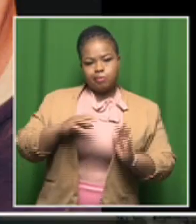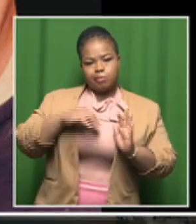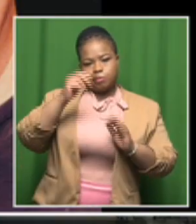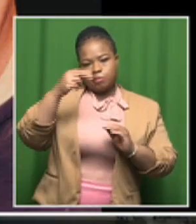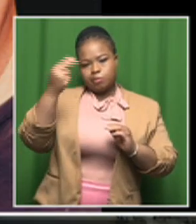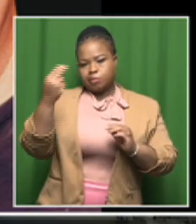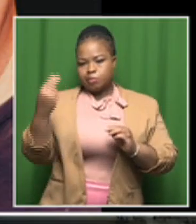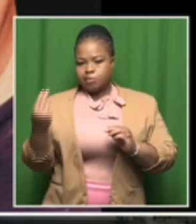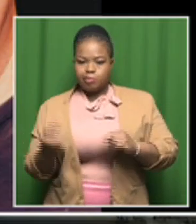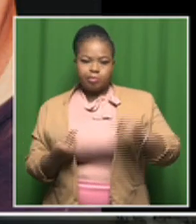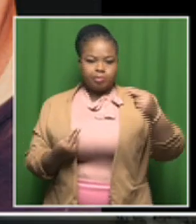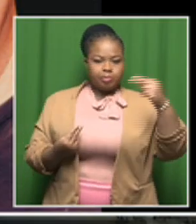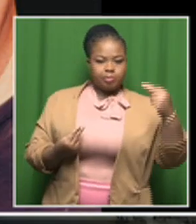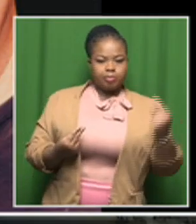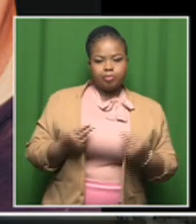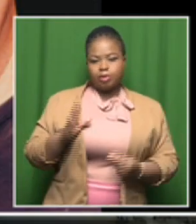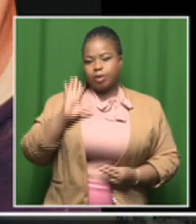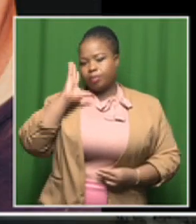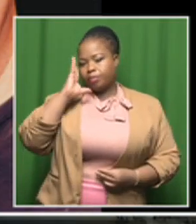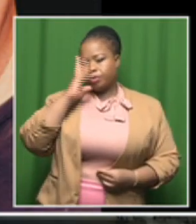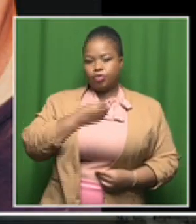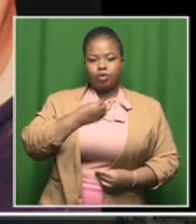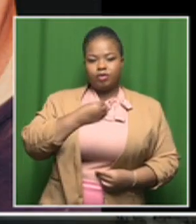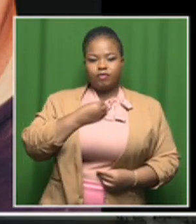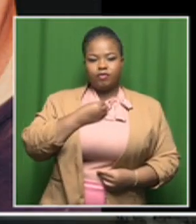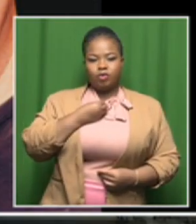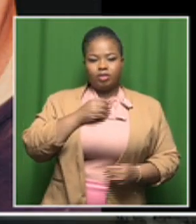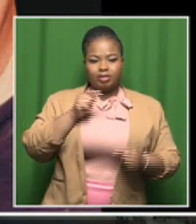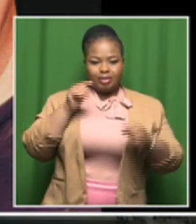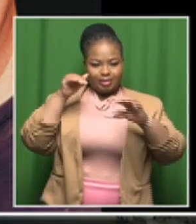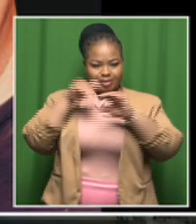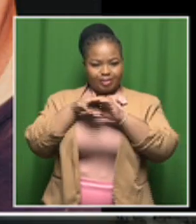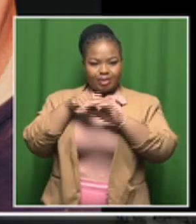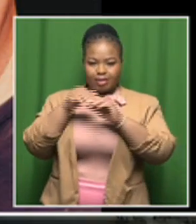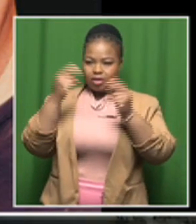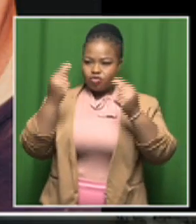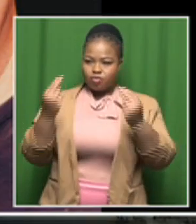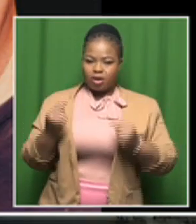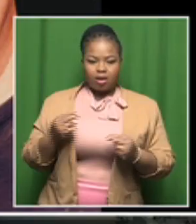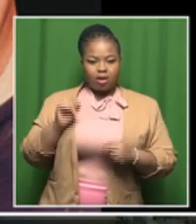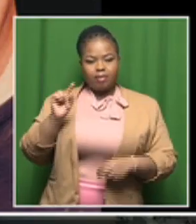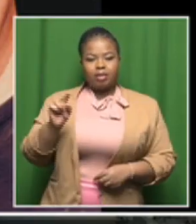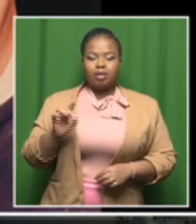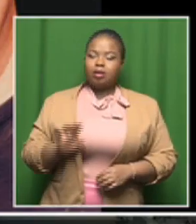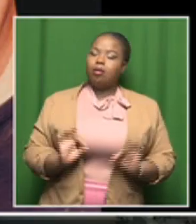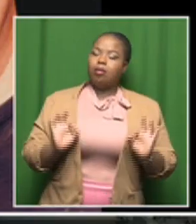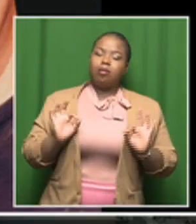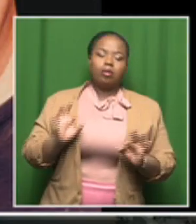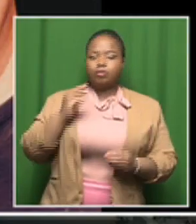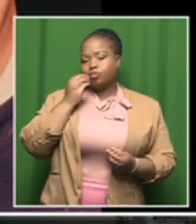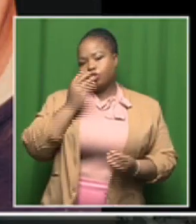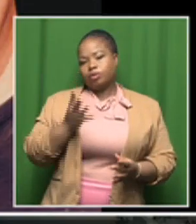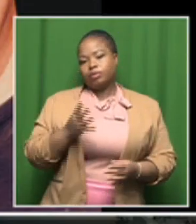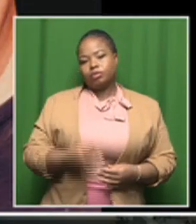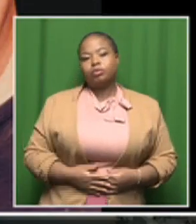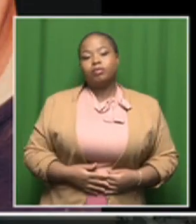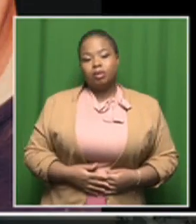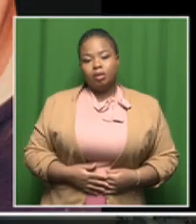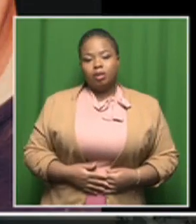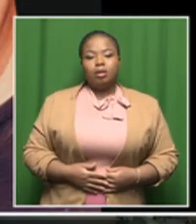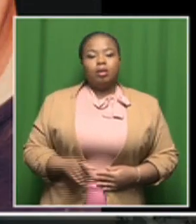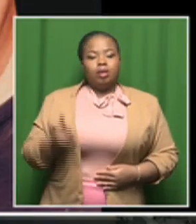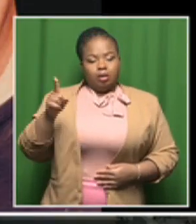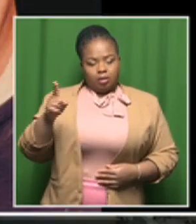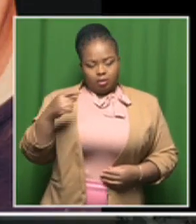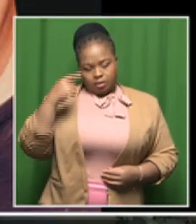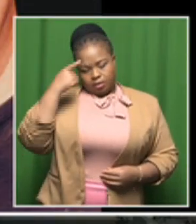and he goes and he draws the most beautiful portrait inside the crack, which makes it look absolutely beautiful. And for some reason,